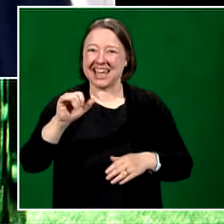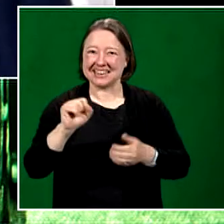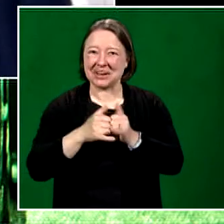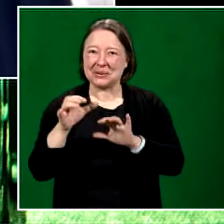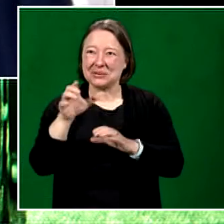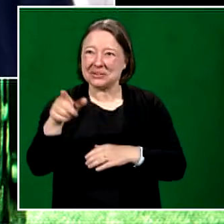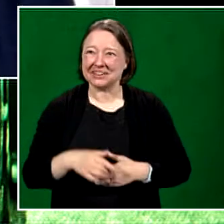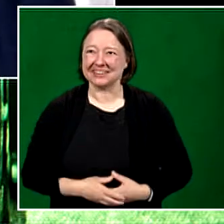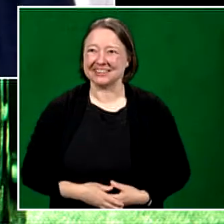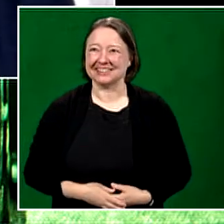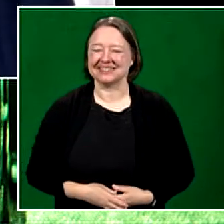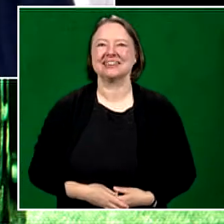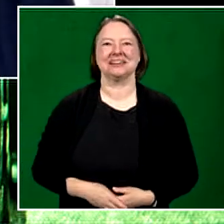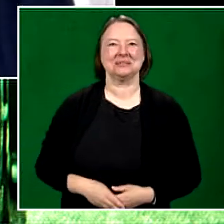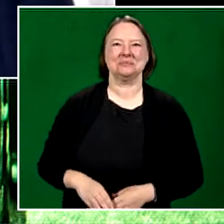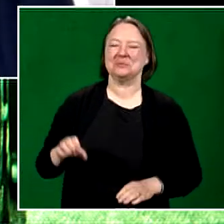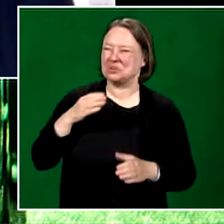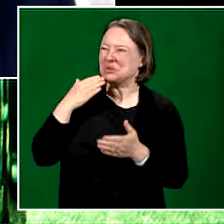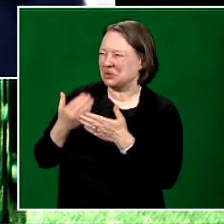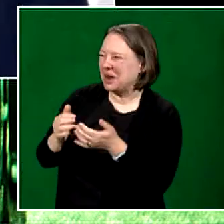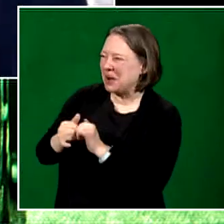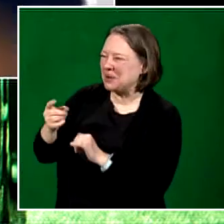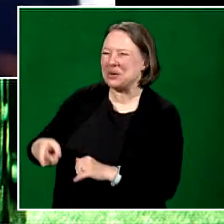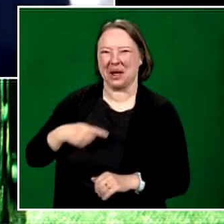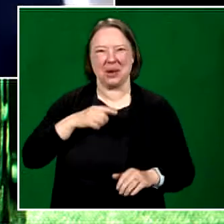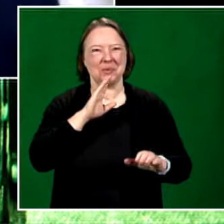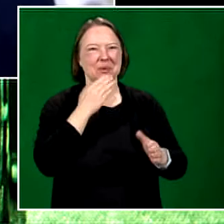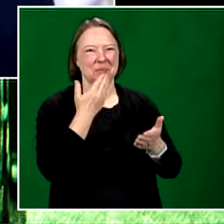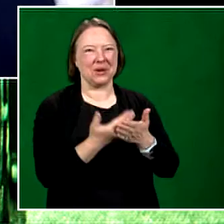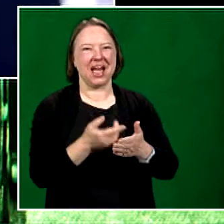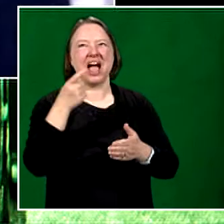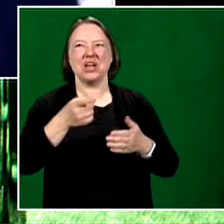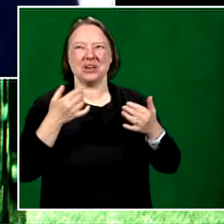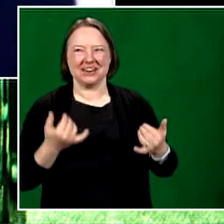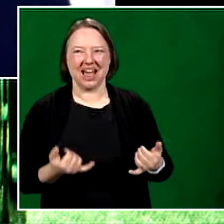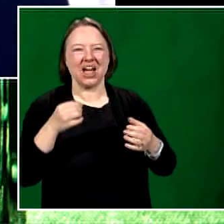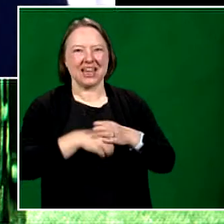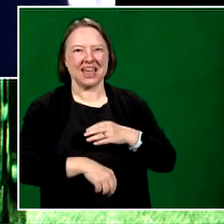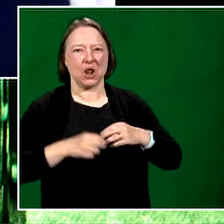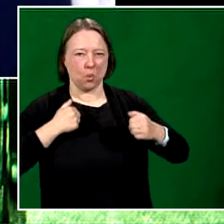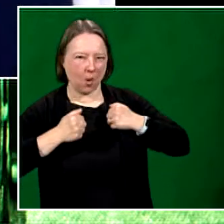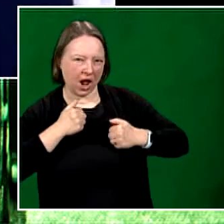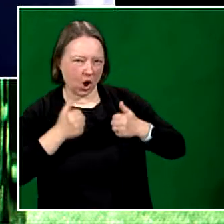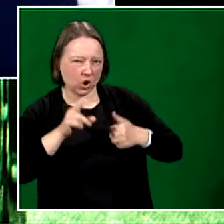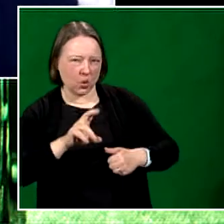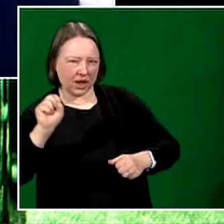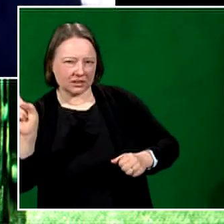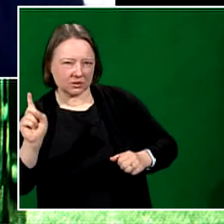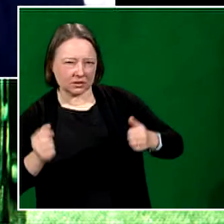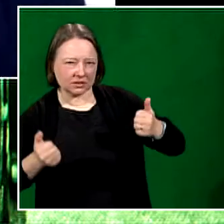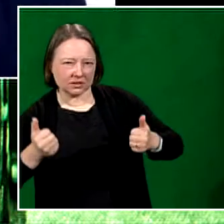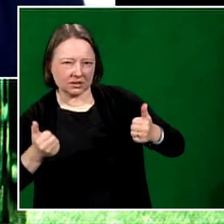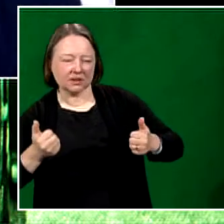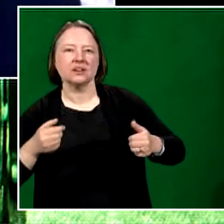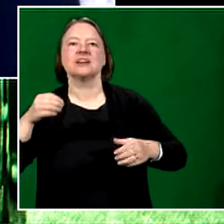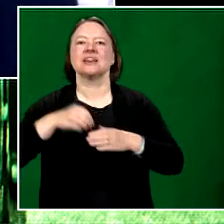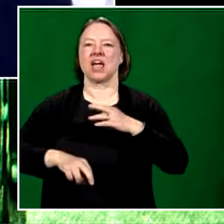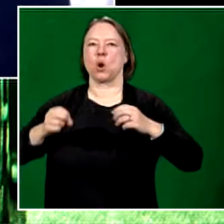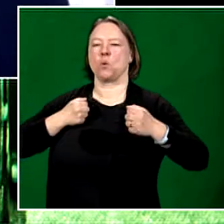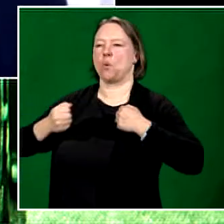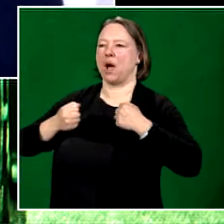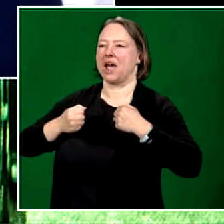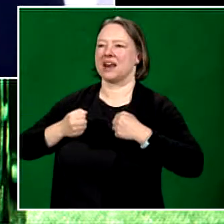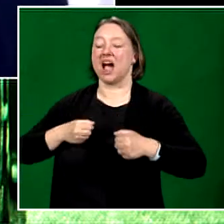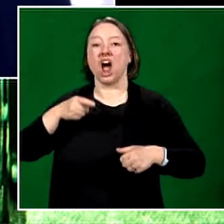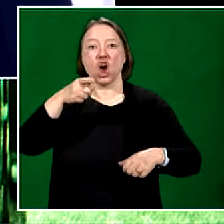doing? I'm doing good. How are you? I'm doing really well. So are you currently in Rwanda or the US? In Rwanda. Yeah,